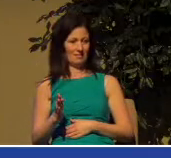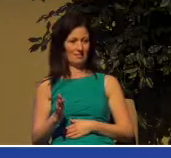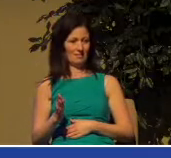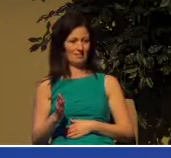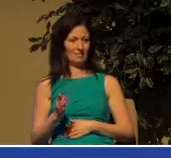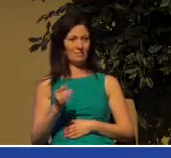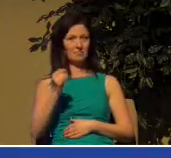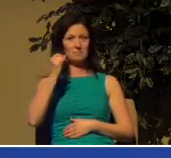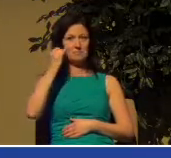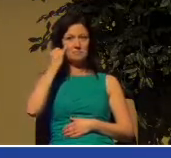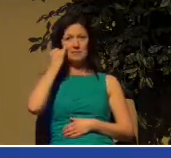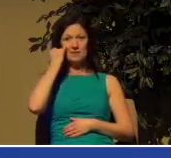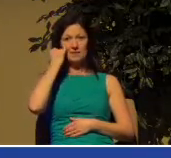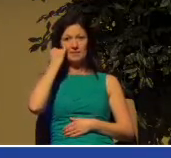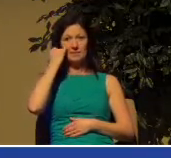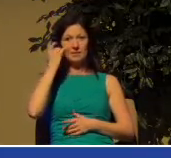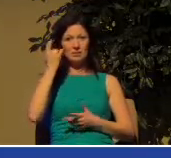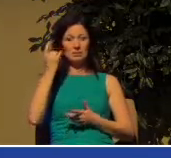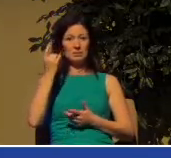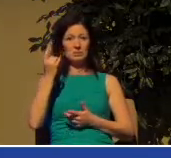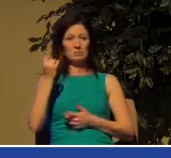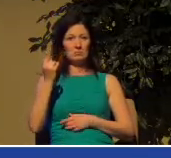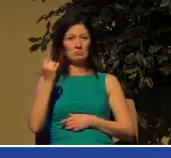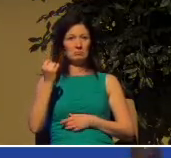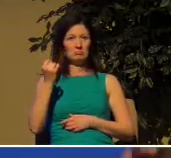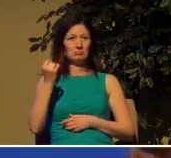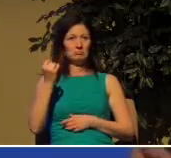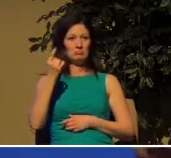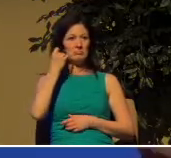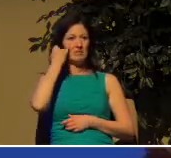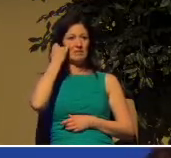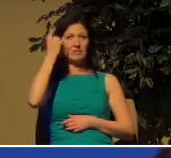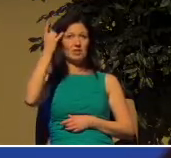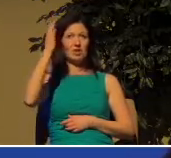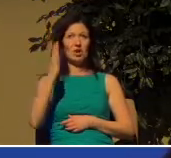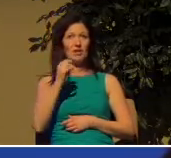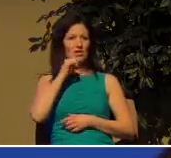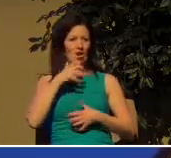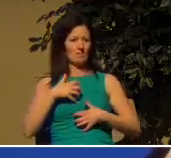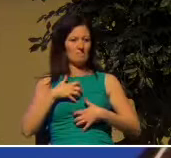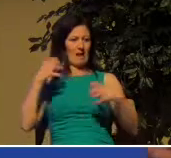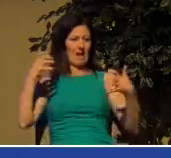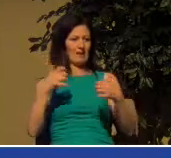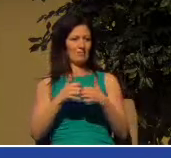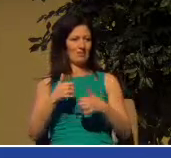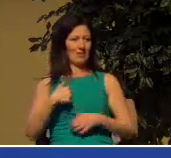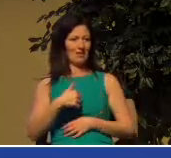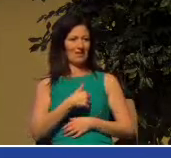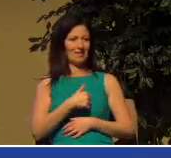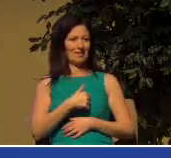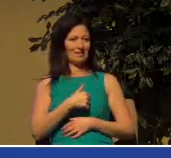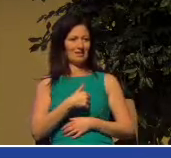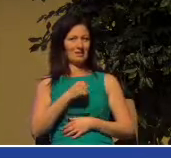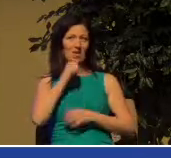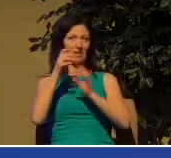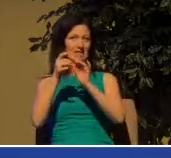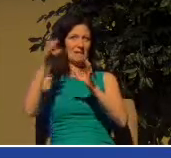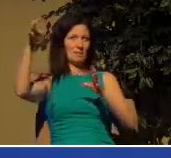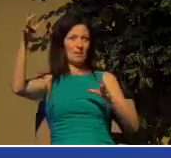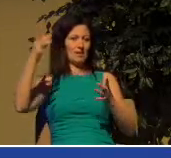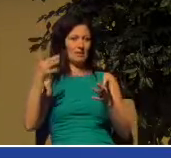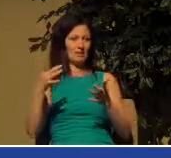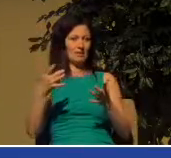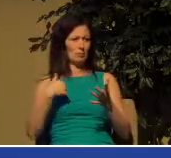separated from God and God wasn't angry with us, then the world wouldn't be under a curse, we wouldn't be nasty people, and we wouldn't have to